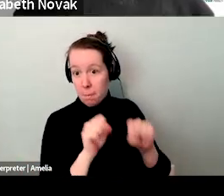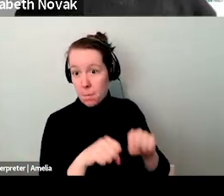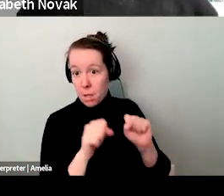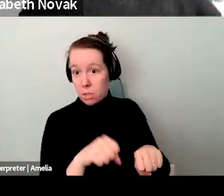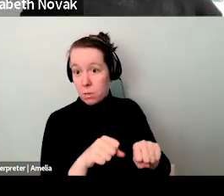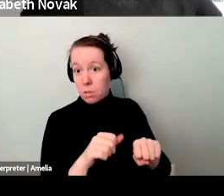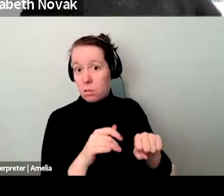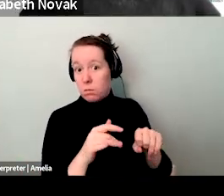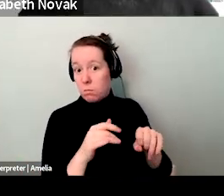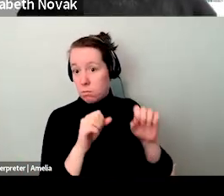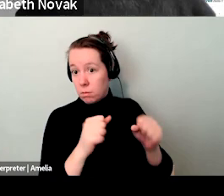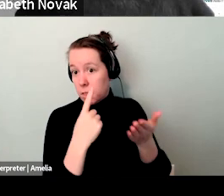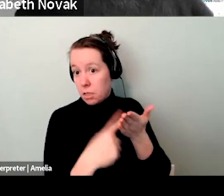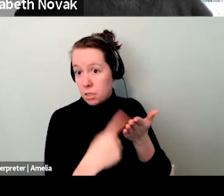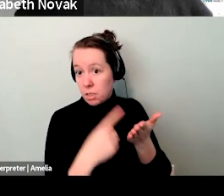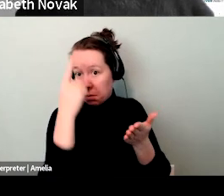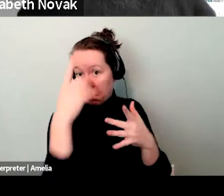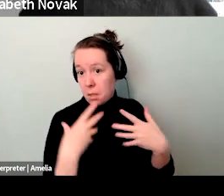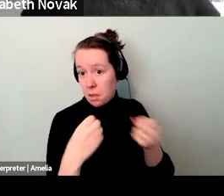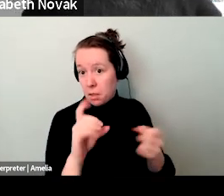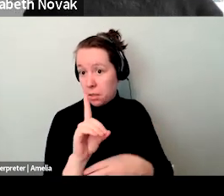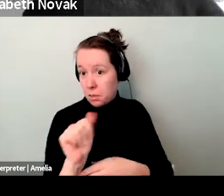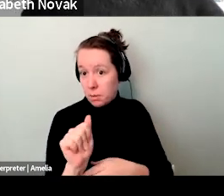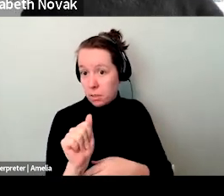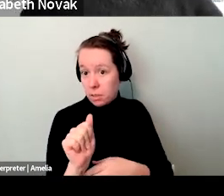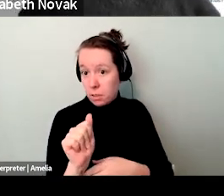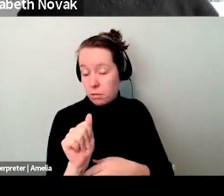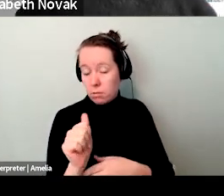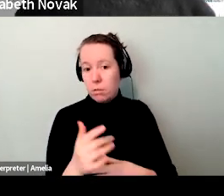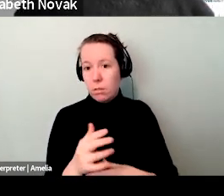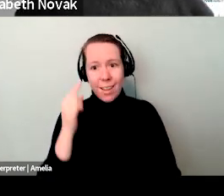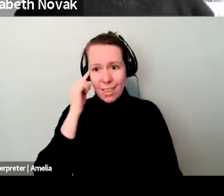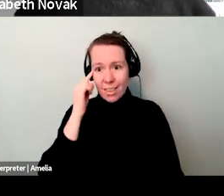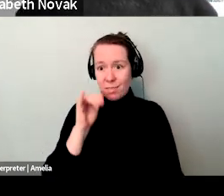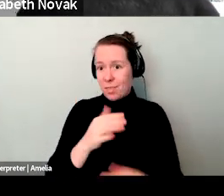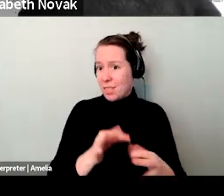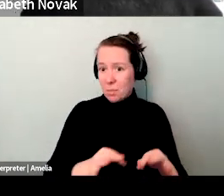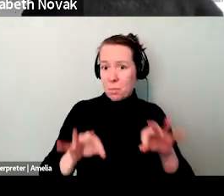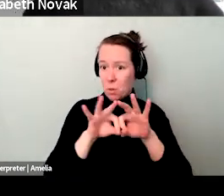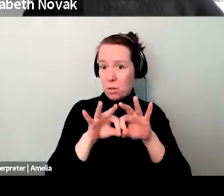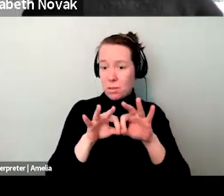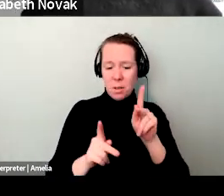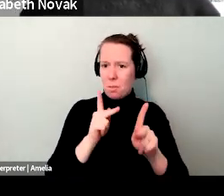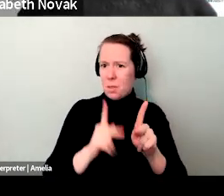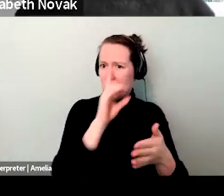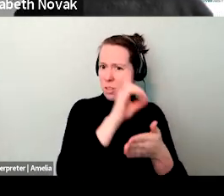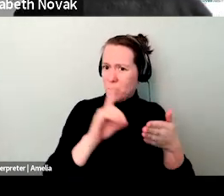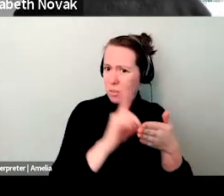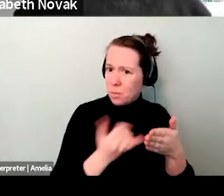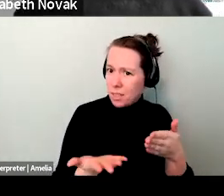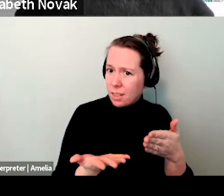into it, because I mean, mental health disabilities, let's face it, they are still stigmatized. I think we're in the process